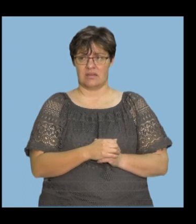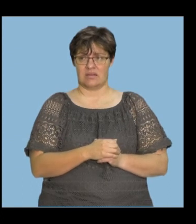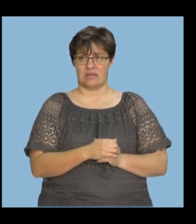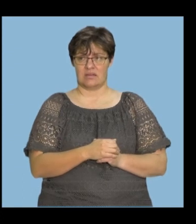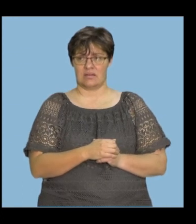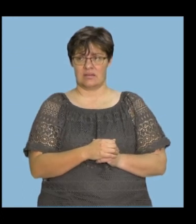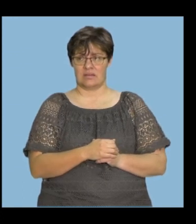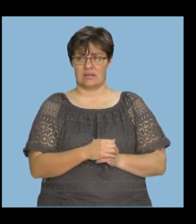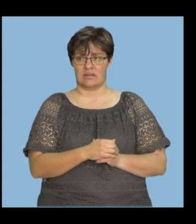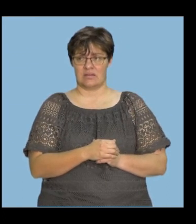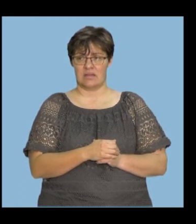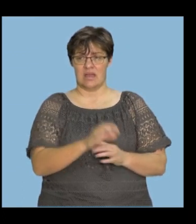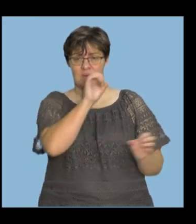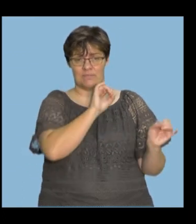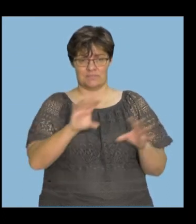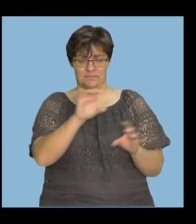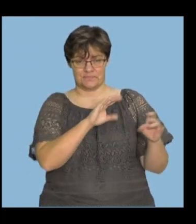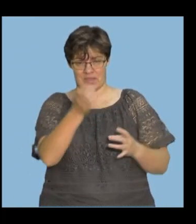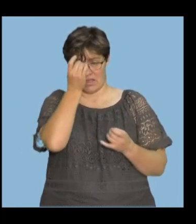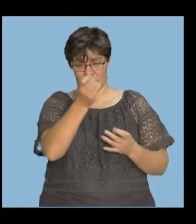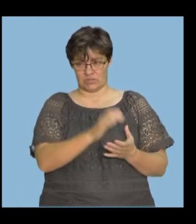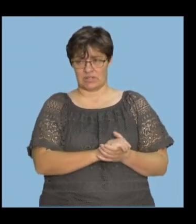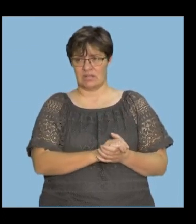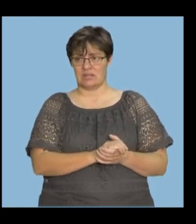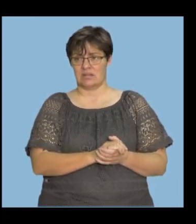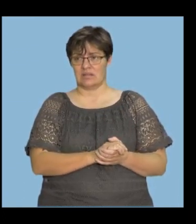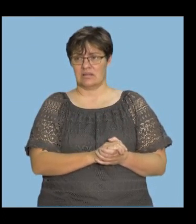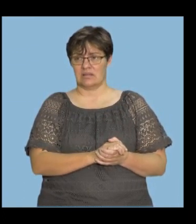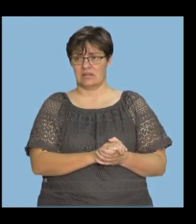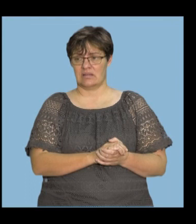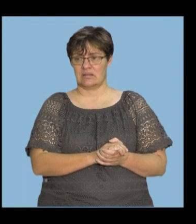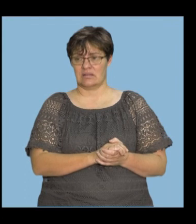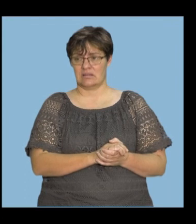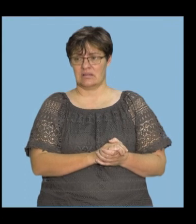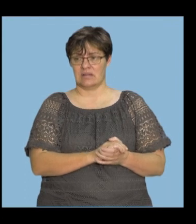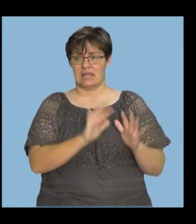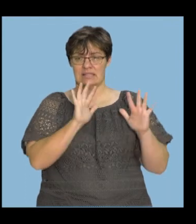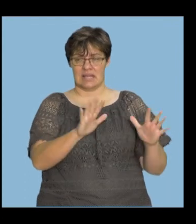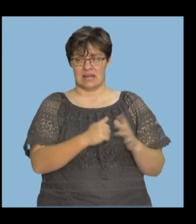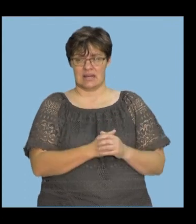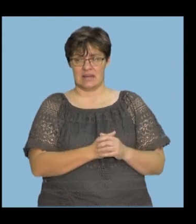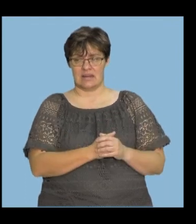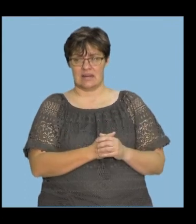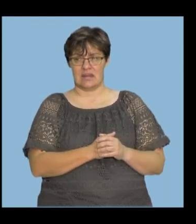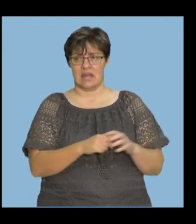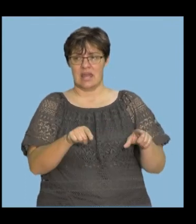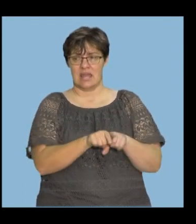we insert the data, which is 10. We're going to put bank A, which is 10,